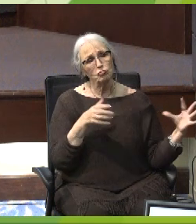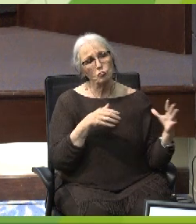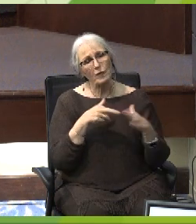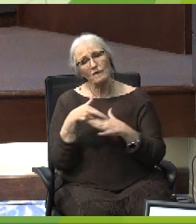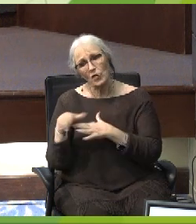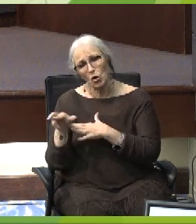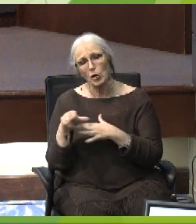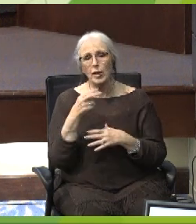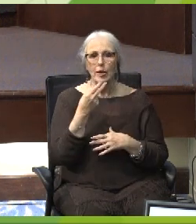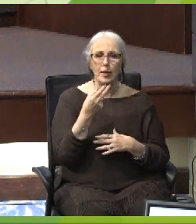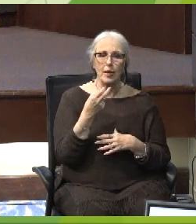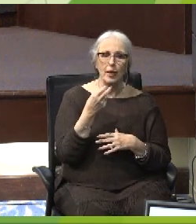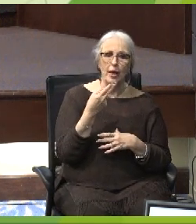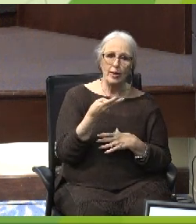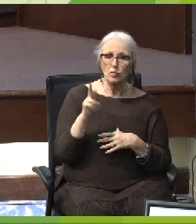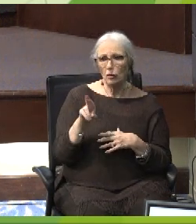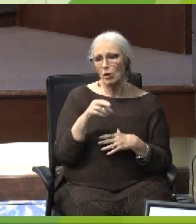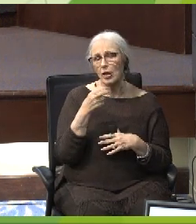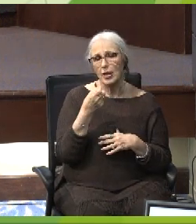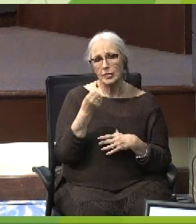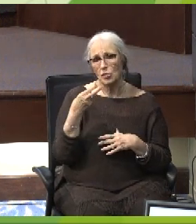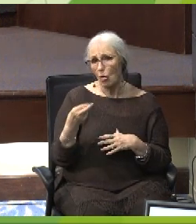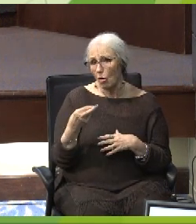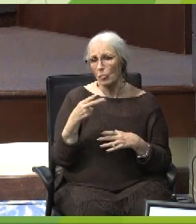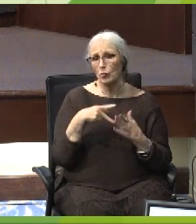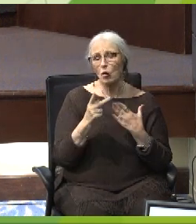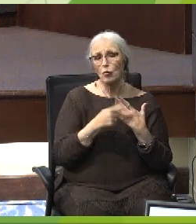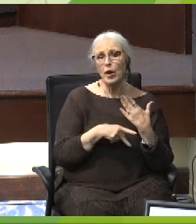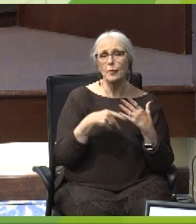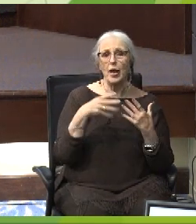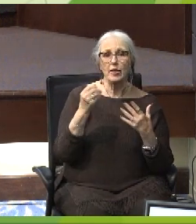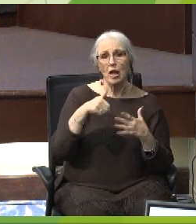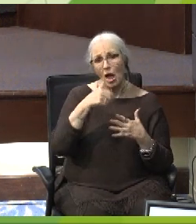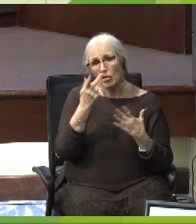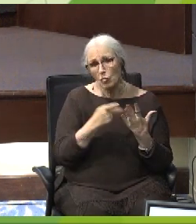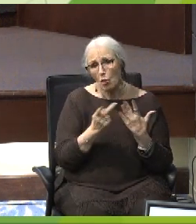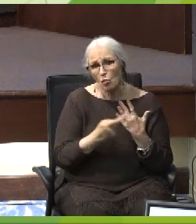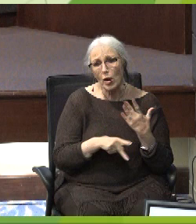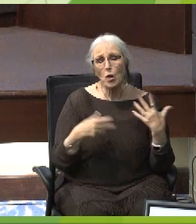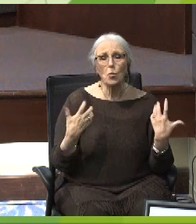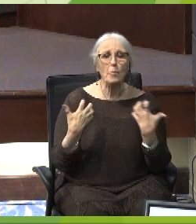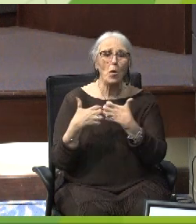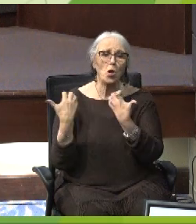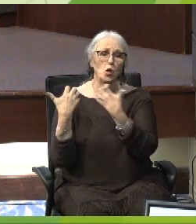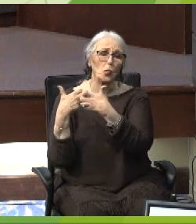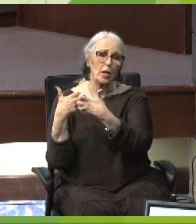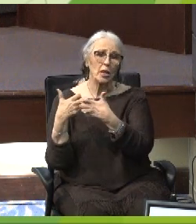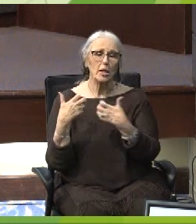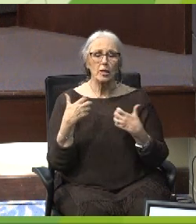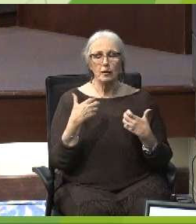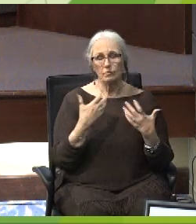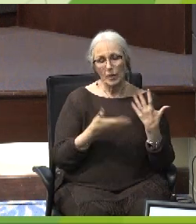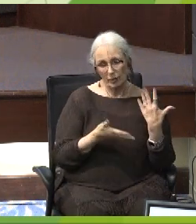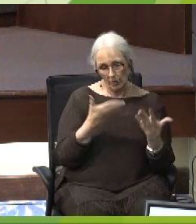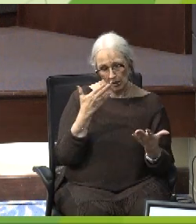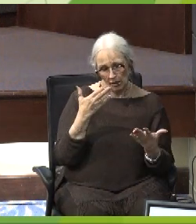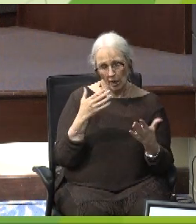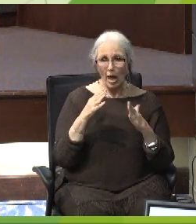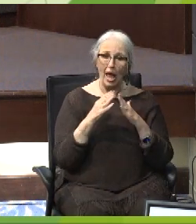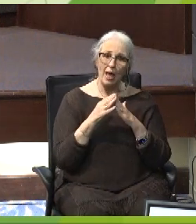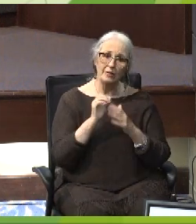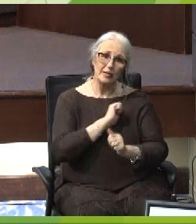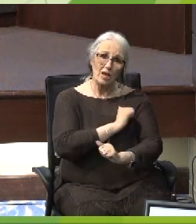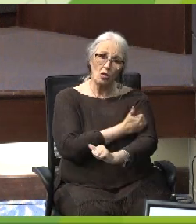our SHR program. We have some other programs here that we partner with the Housing Authority